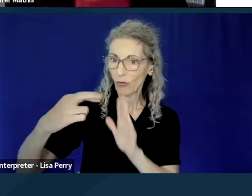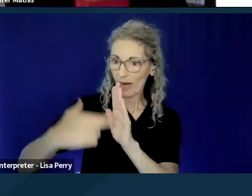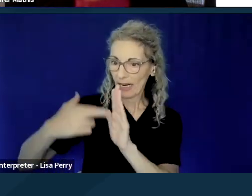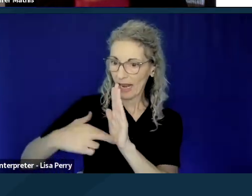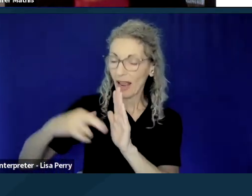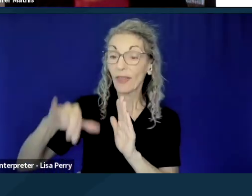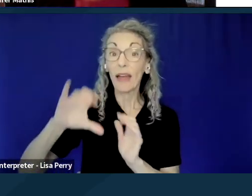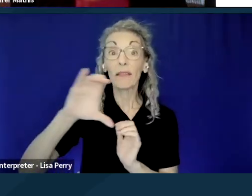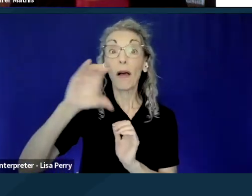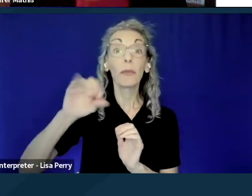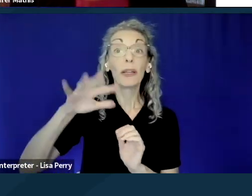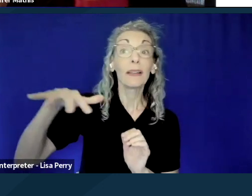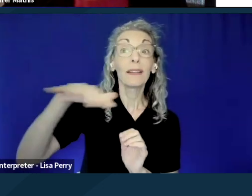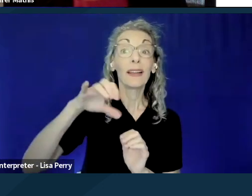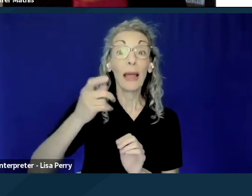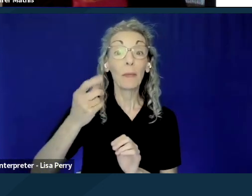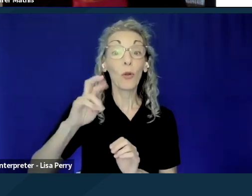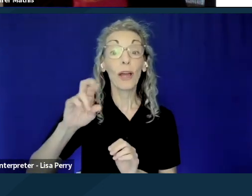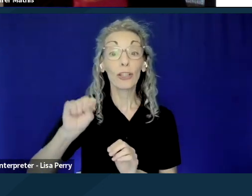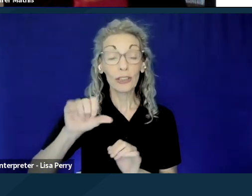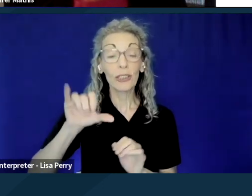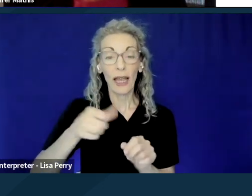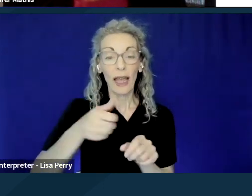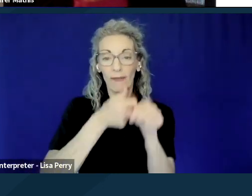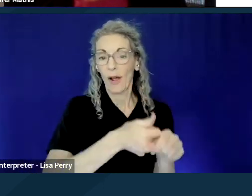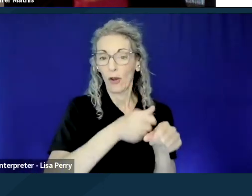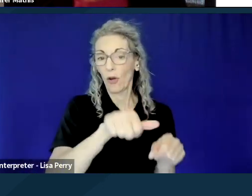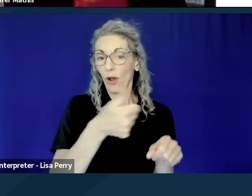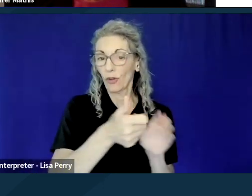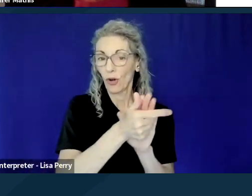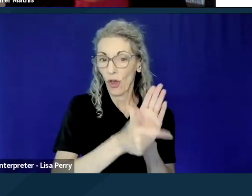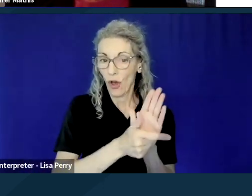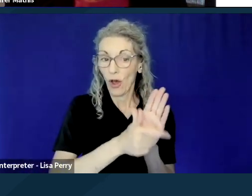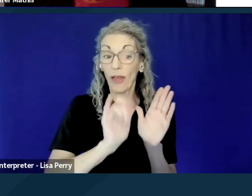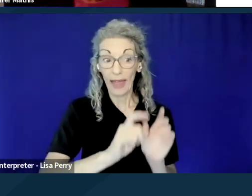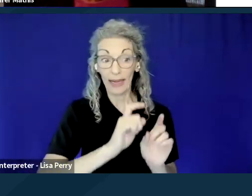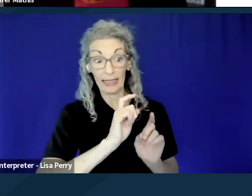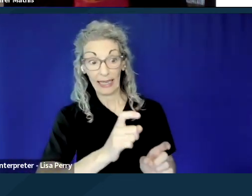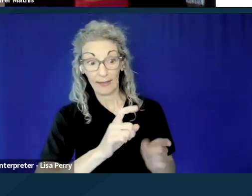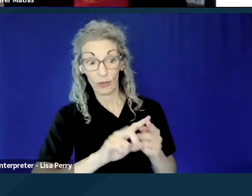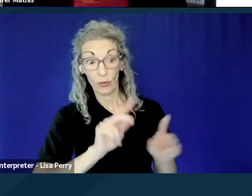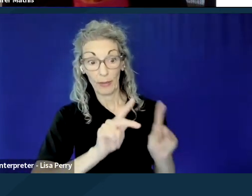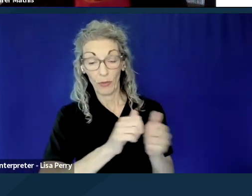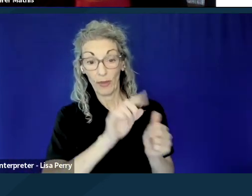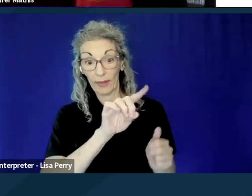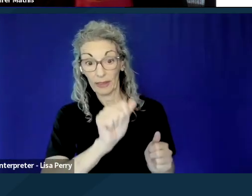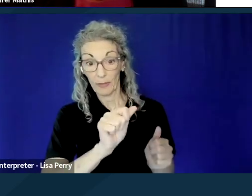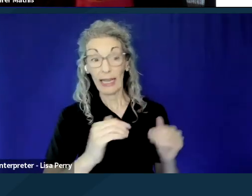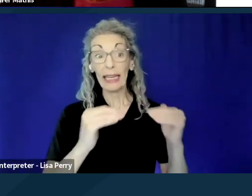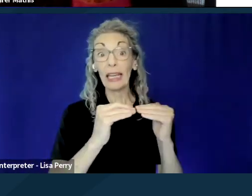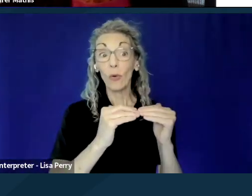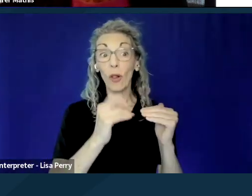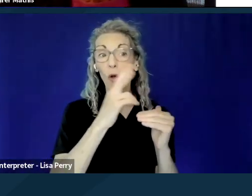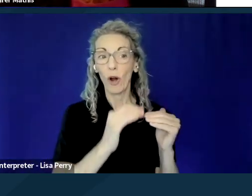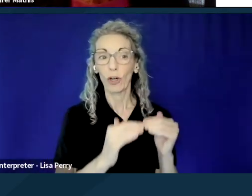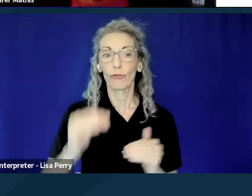employers can comply with another law that affords people with disabilities equal or greater rights. And so if